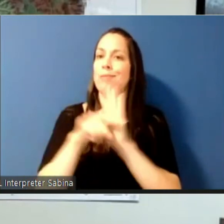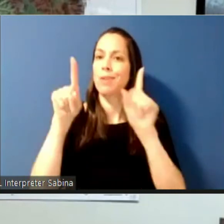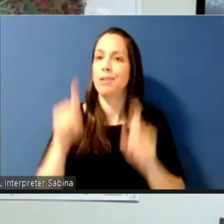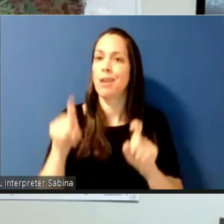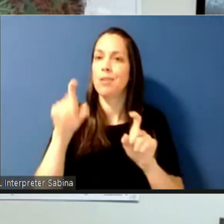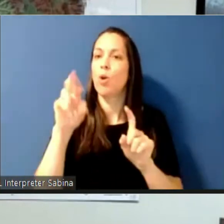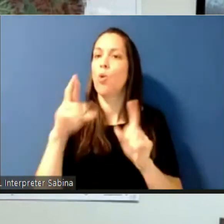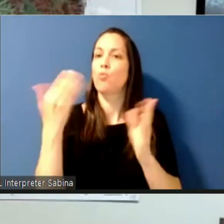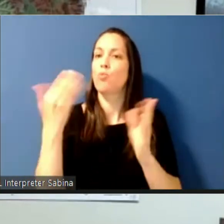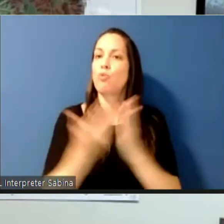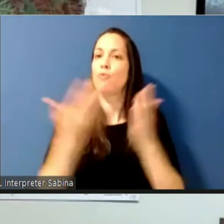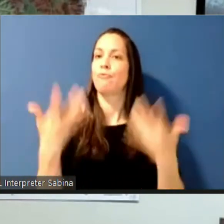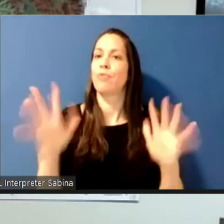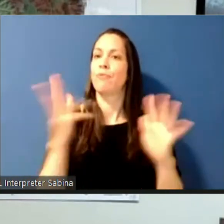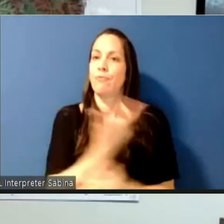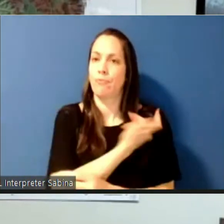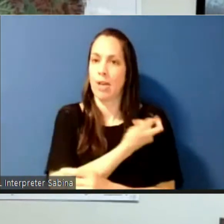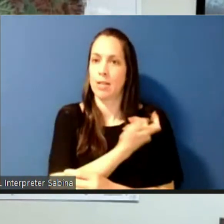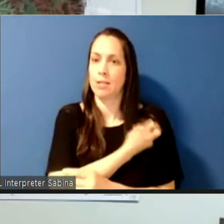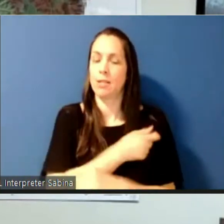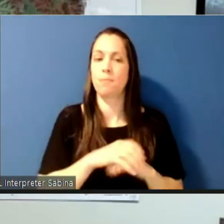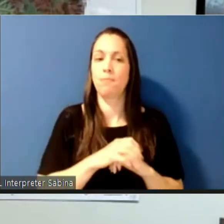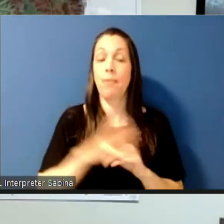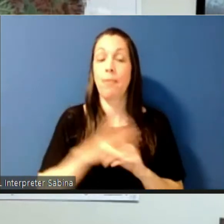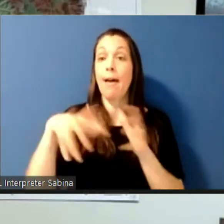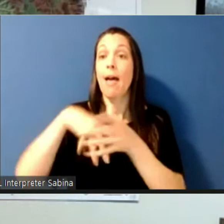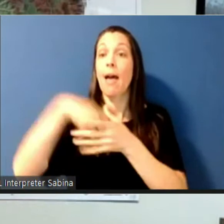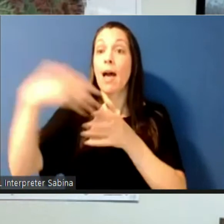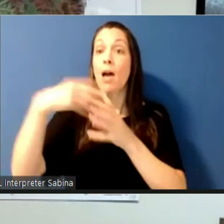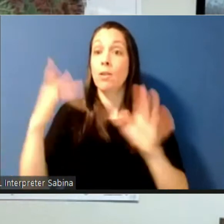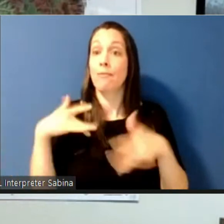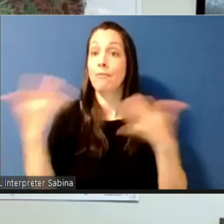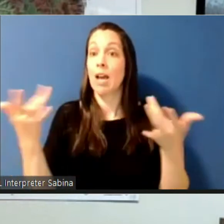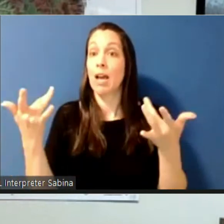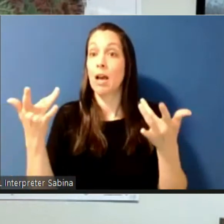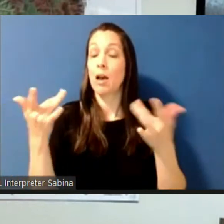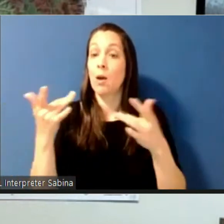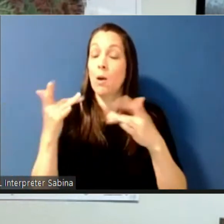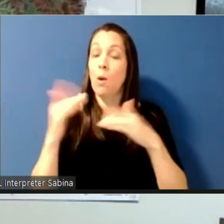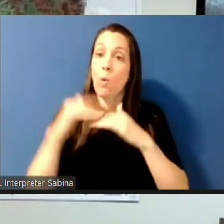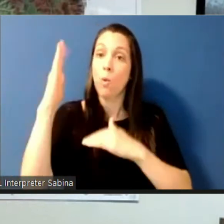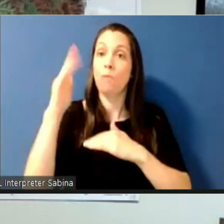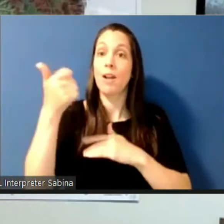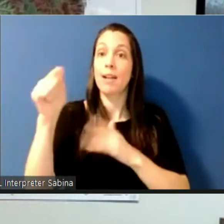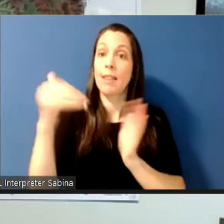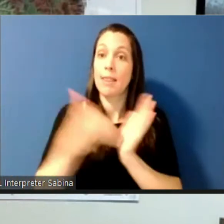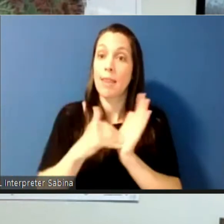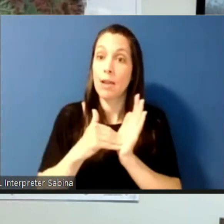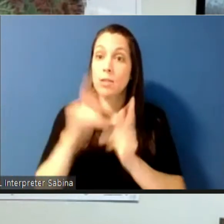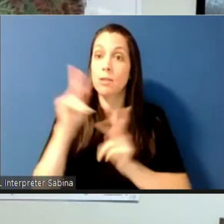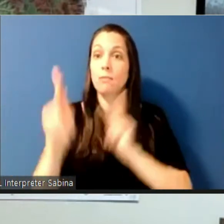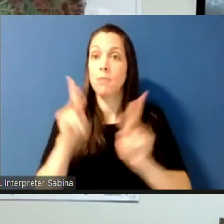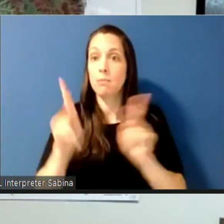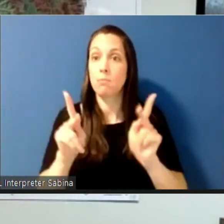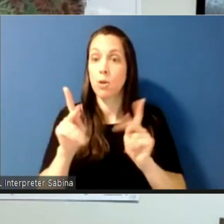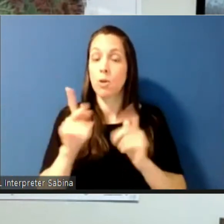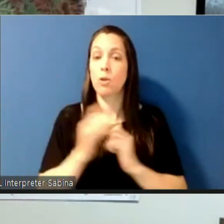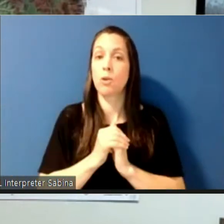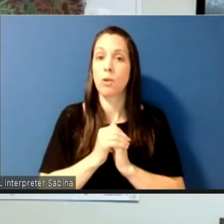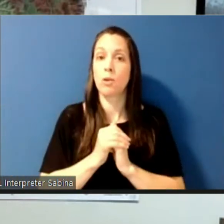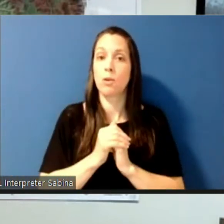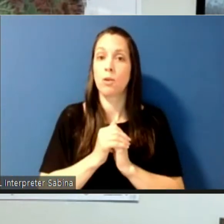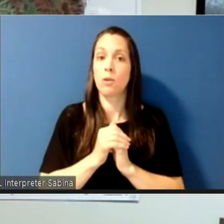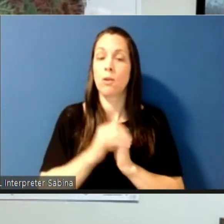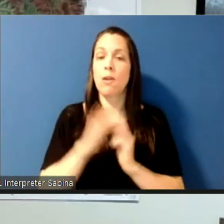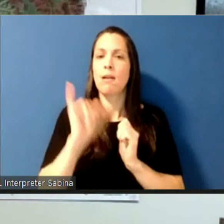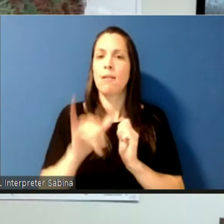vaccination. For outdoor mega events, which are over 10,000 people, this kind of